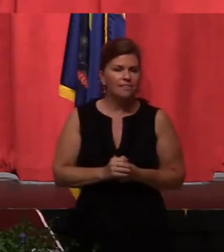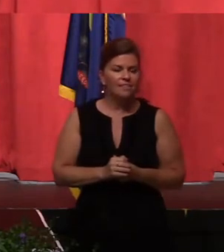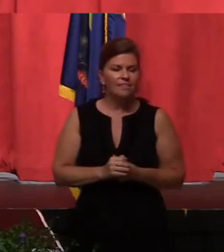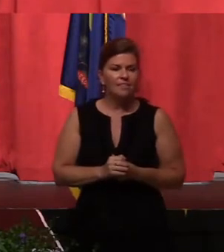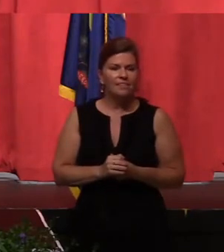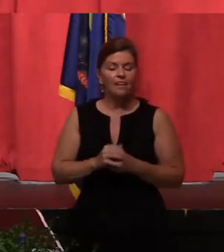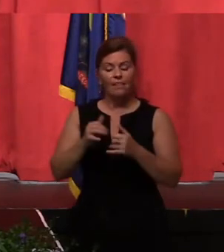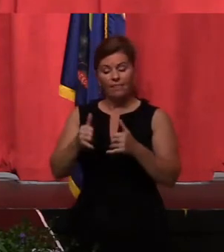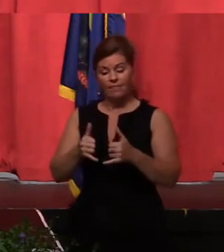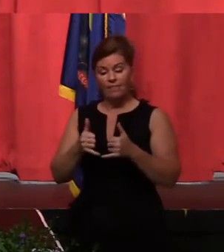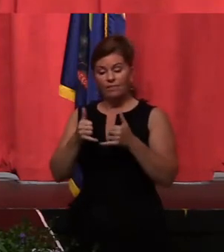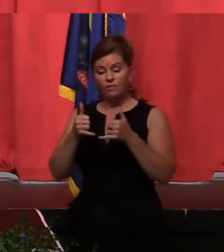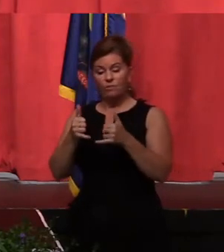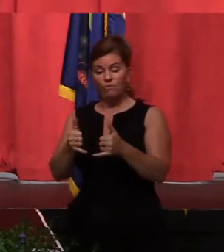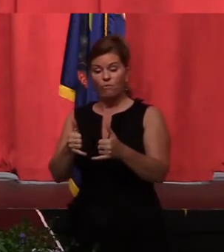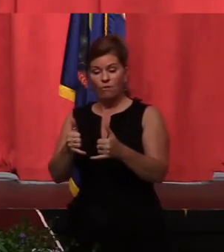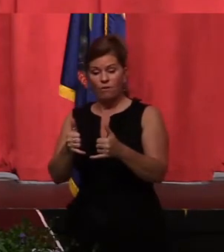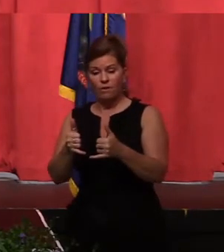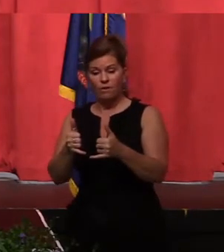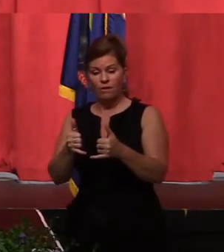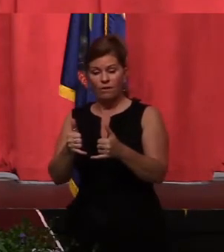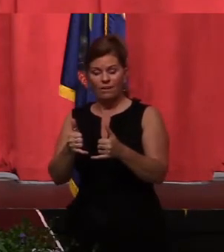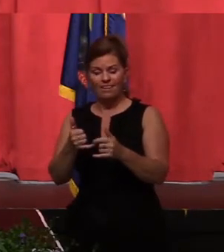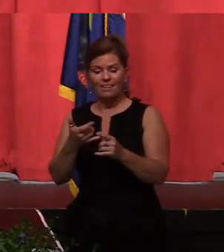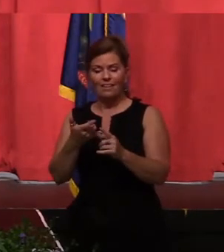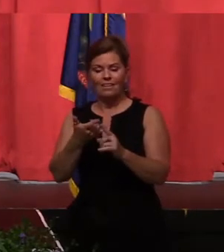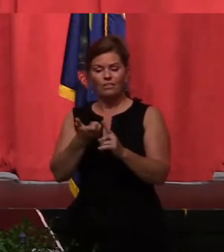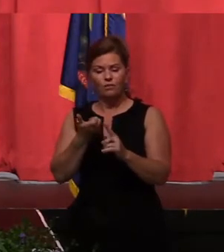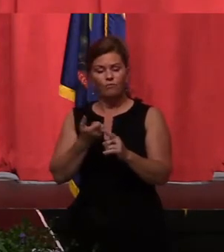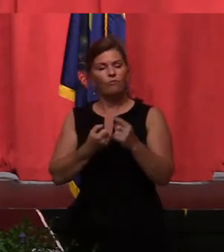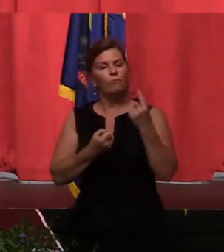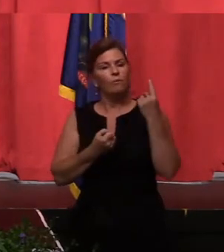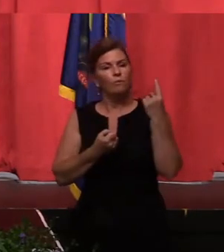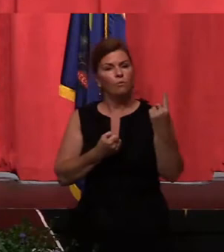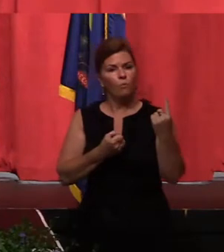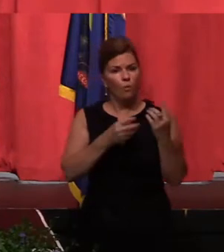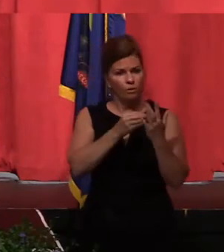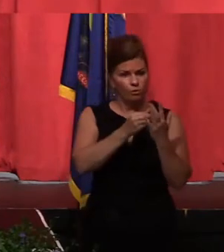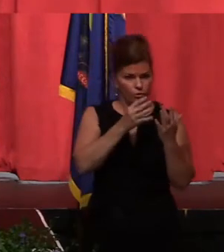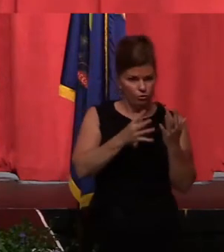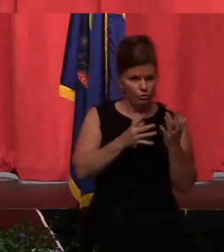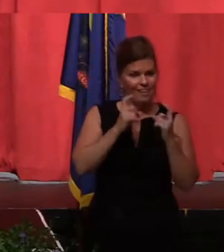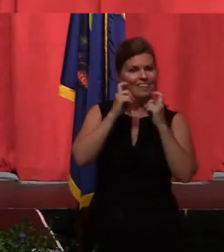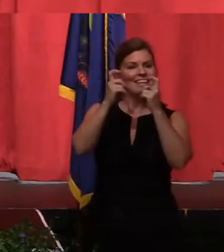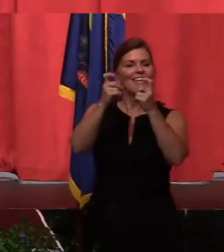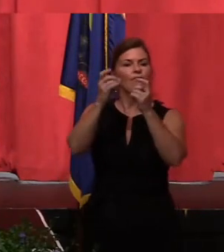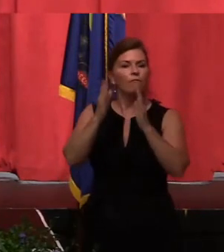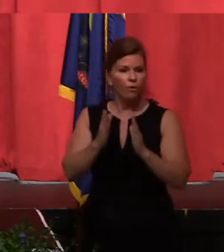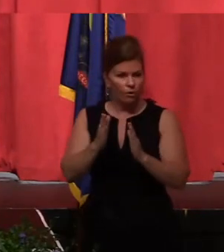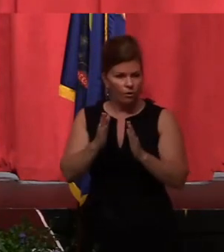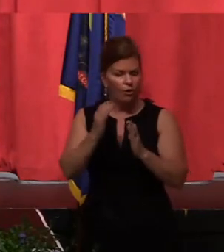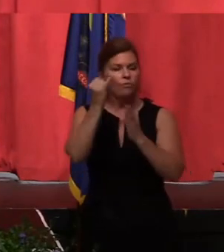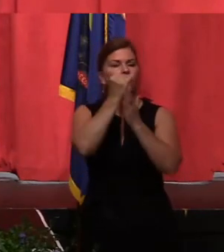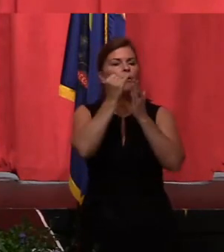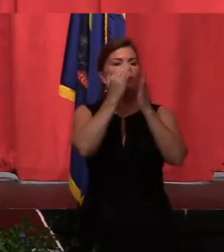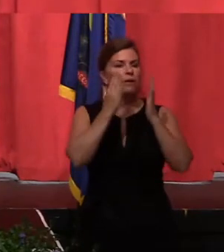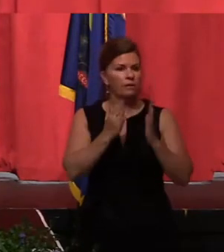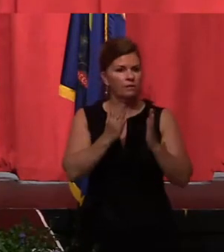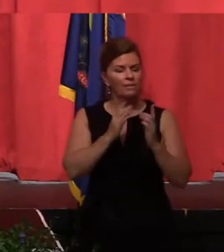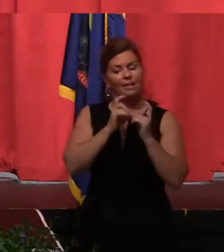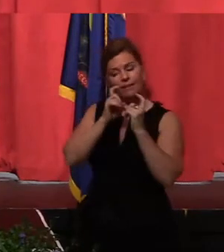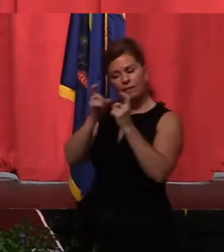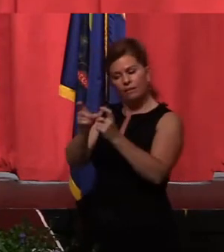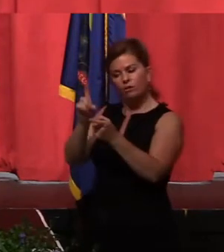essentially from one student, the giver, the artist, to another